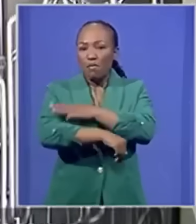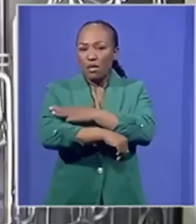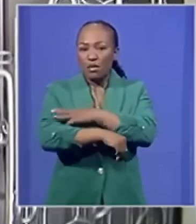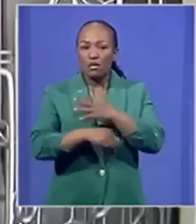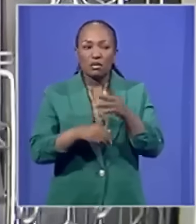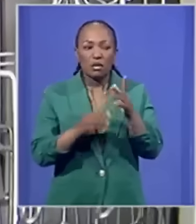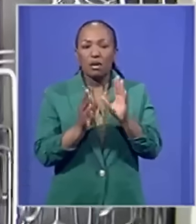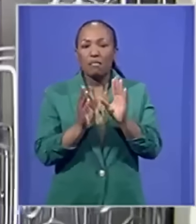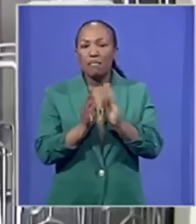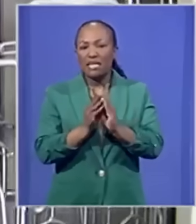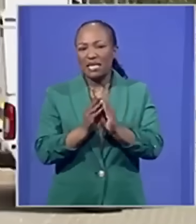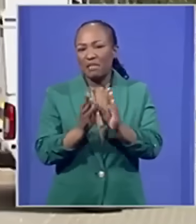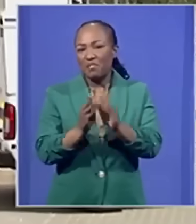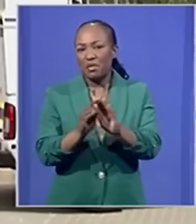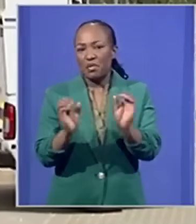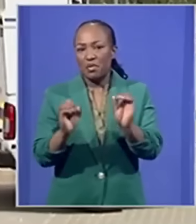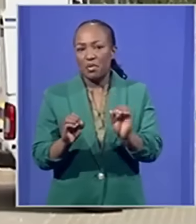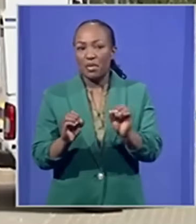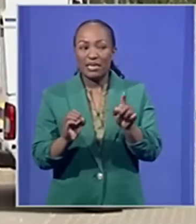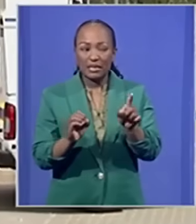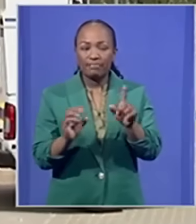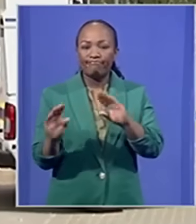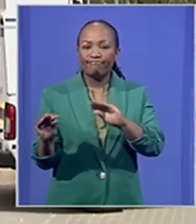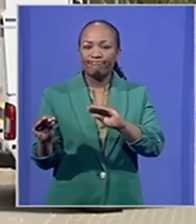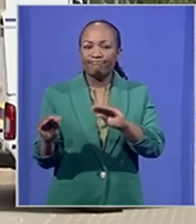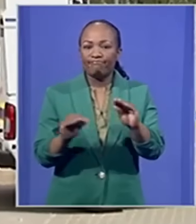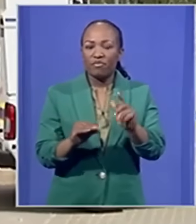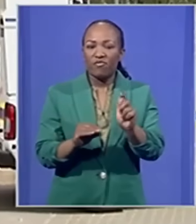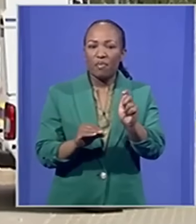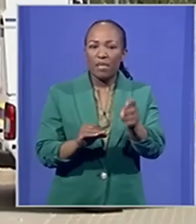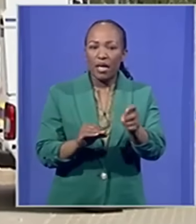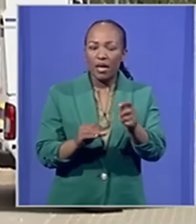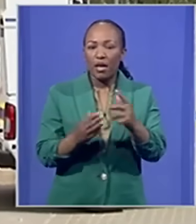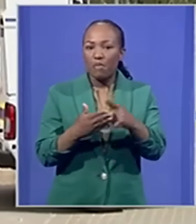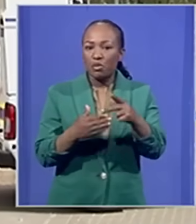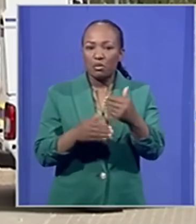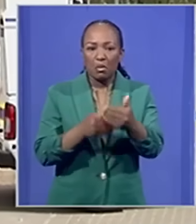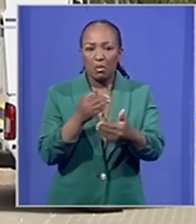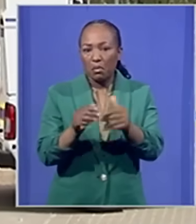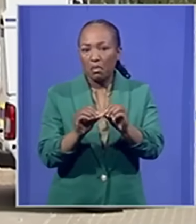dikopano mme seo se baka tiego ya dituelo le go kgoreletsa diprojeke.